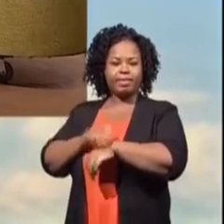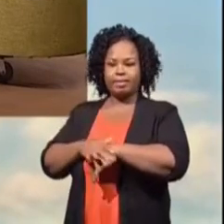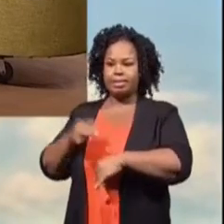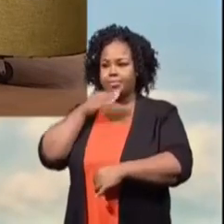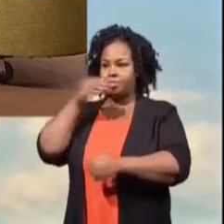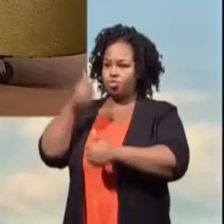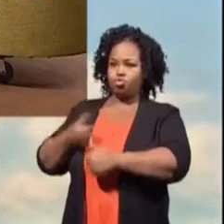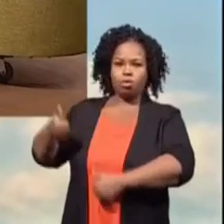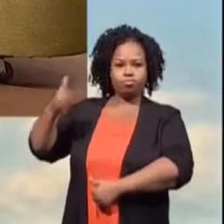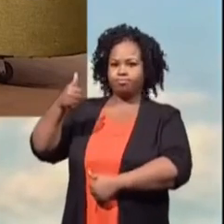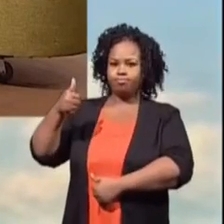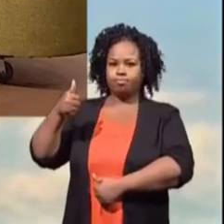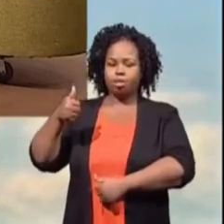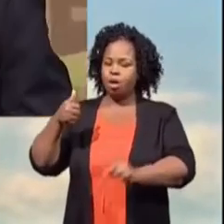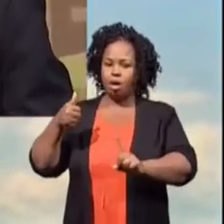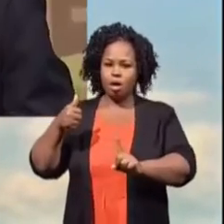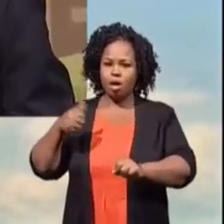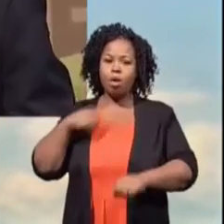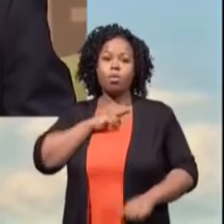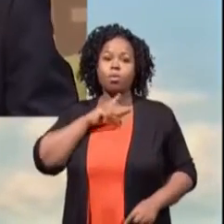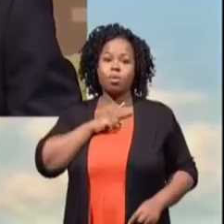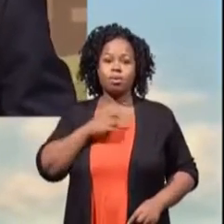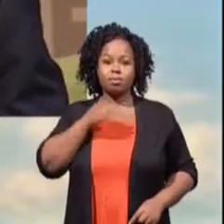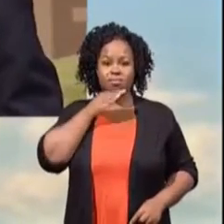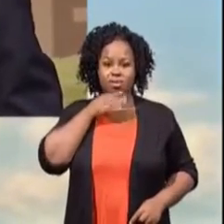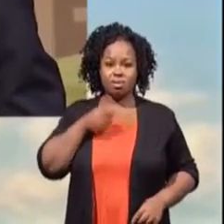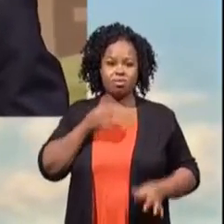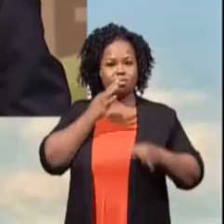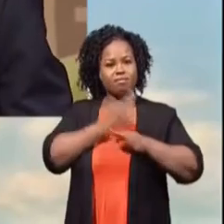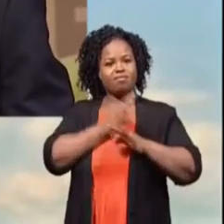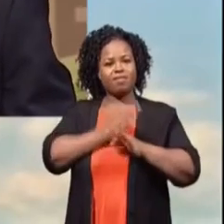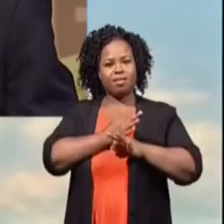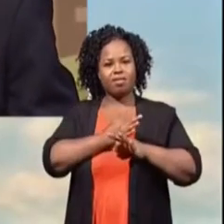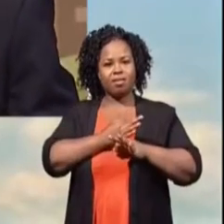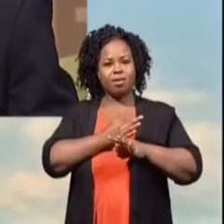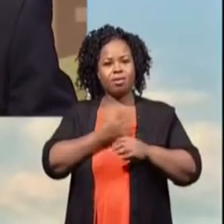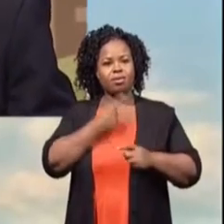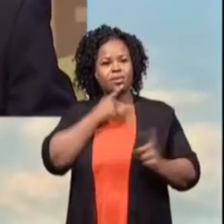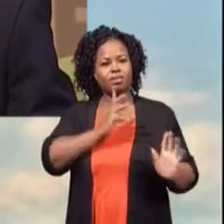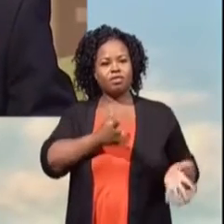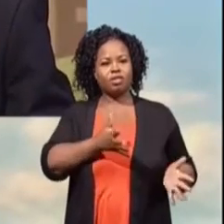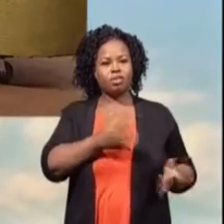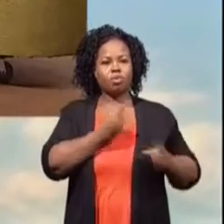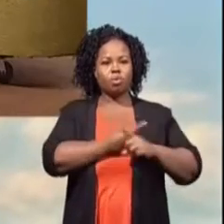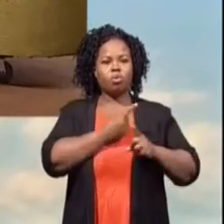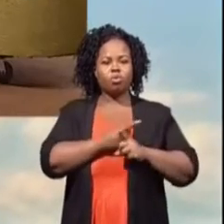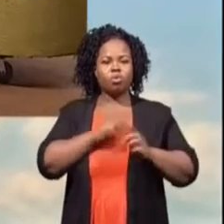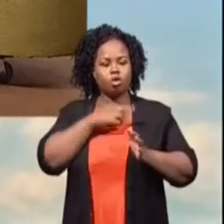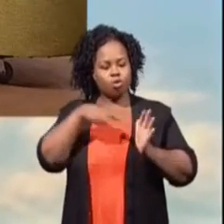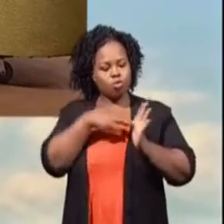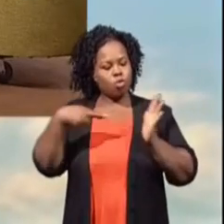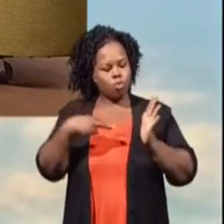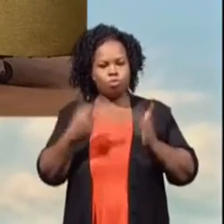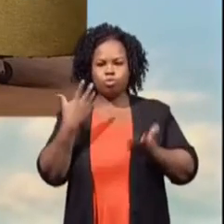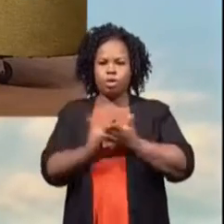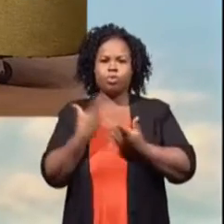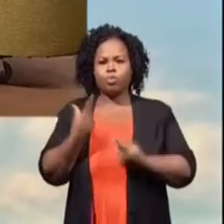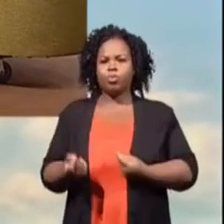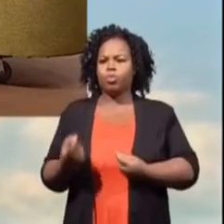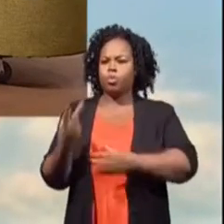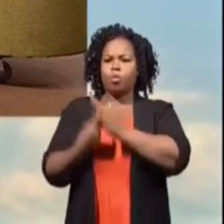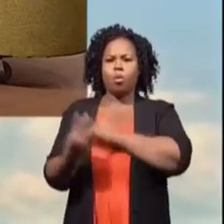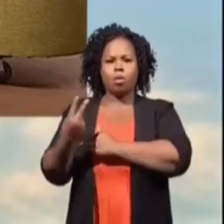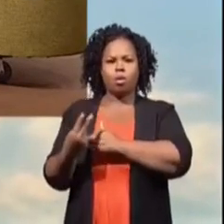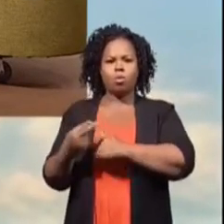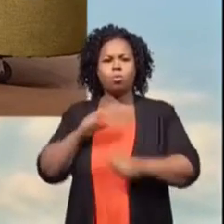you are inherently superior ho ona ke taba uri fela ntate ana bua di goals ke taba uri di goals tena ha ga di etsa